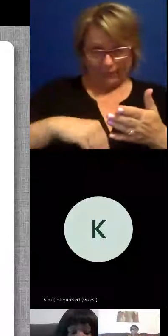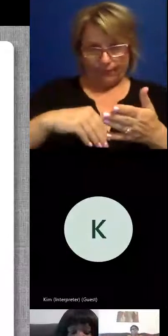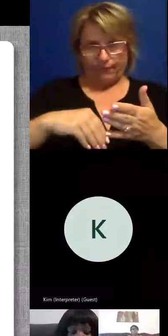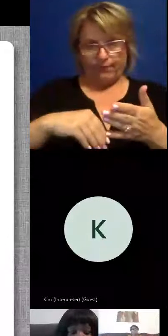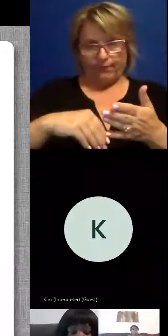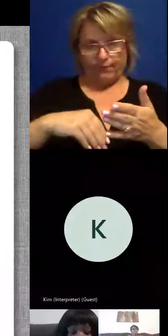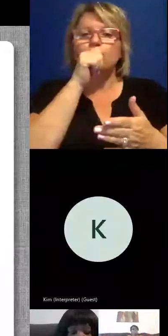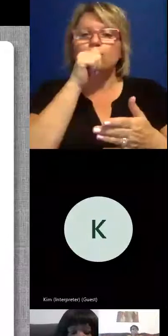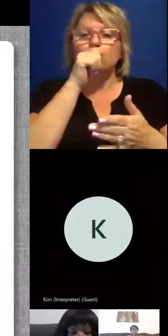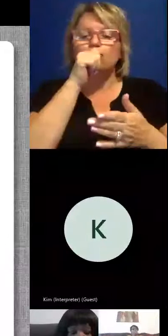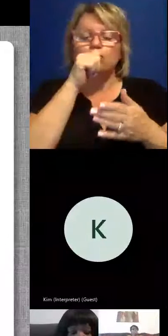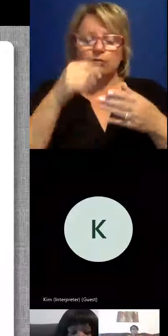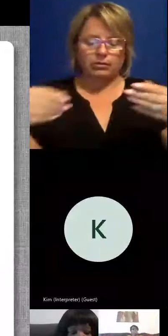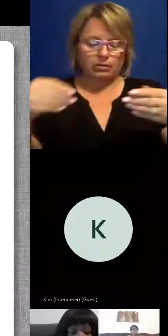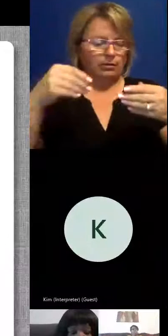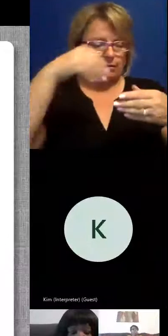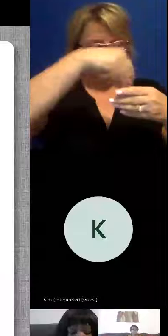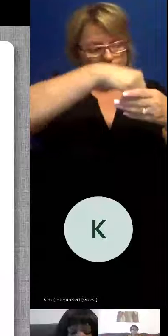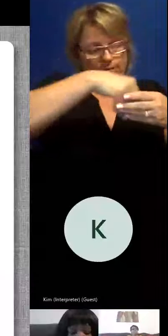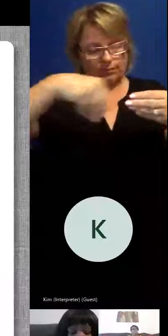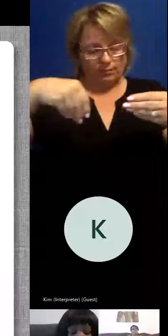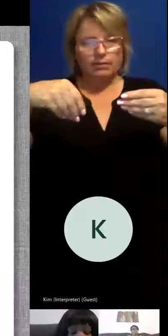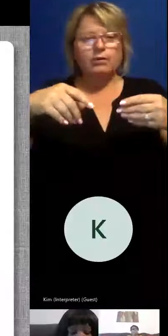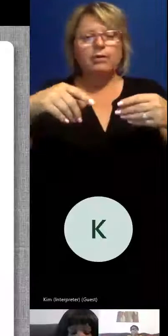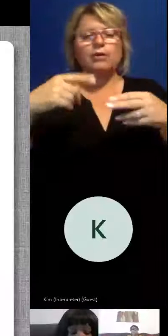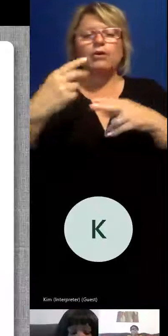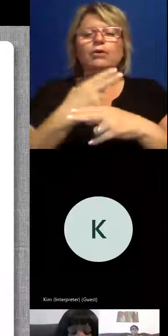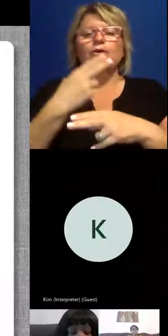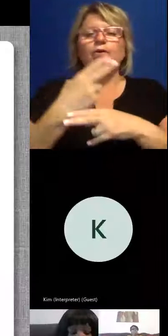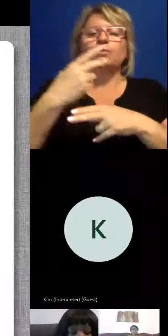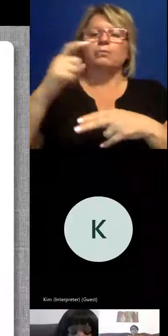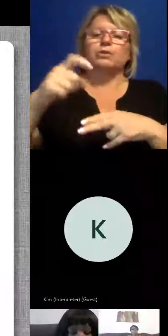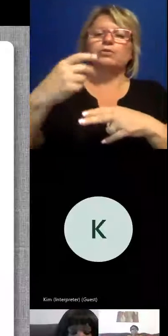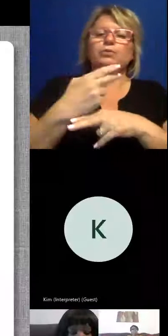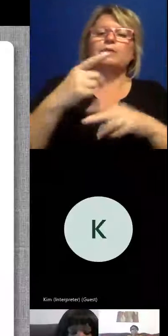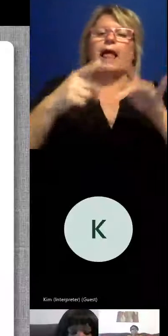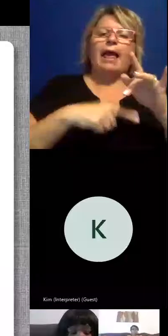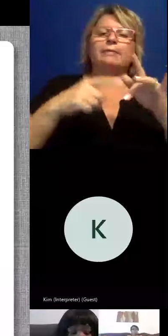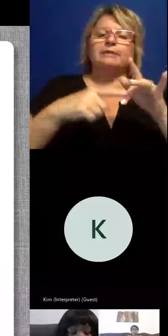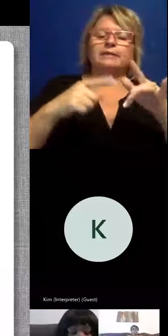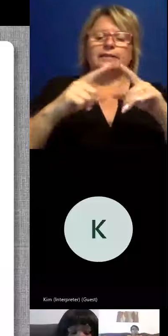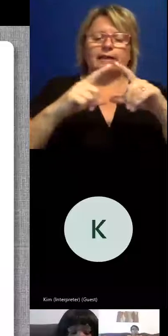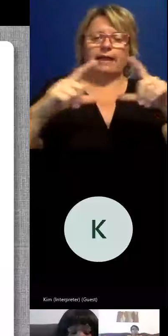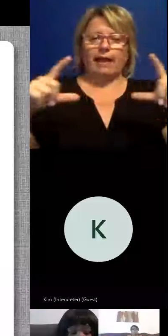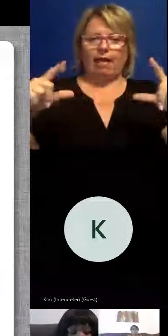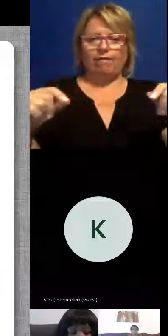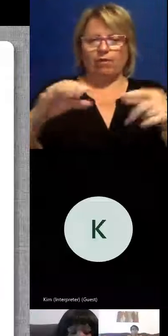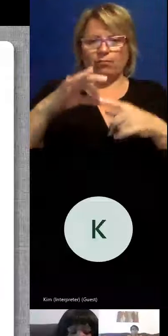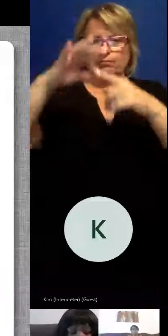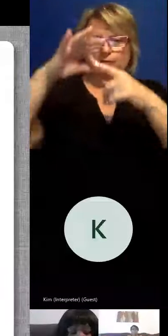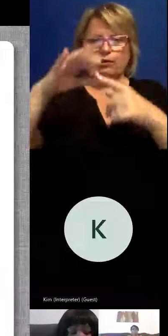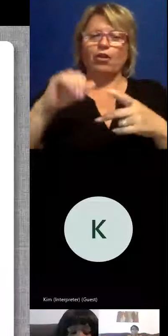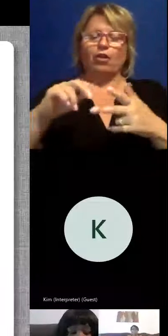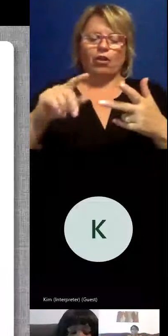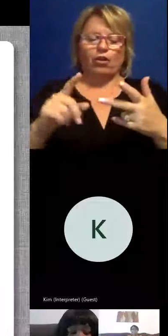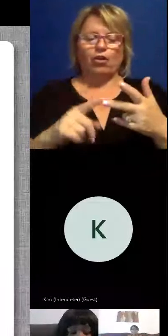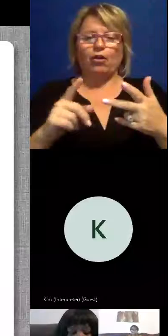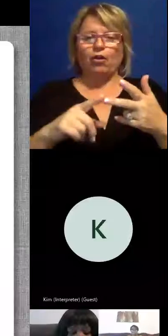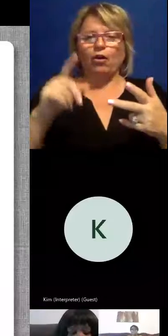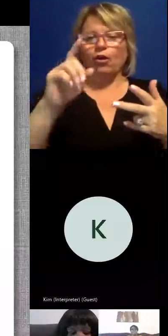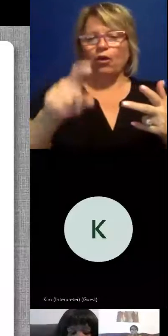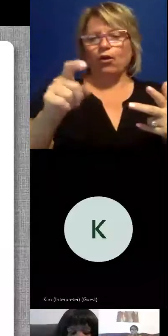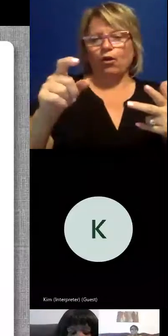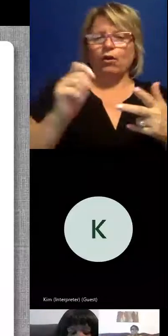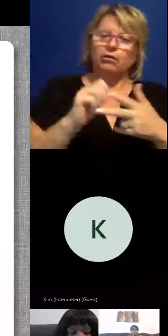secrecy envelope. Absentee voters use an absentee voter envelope. Third, you return the ballot to